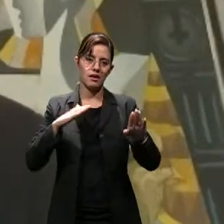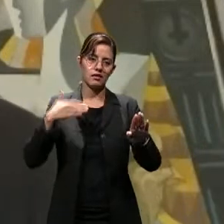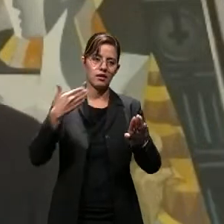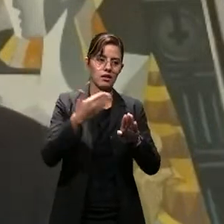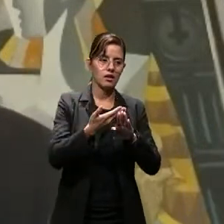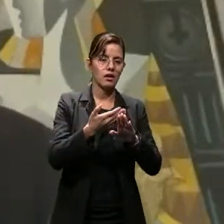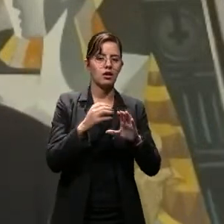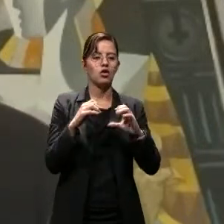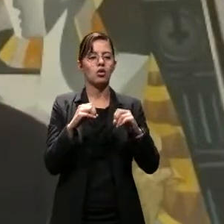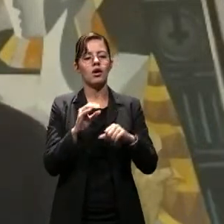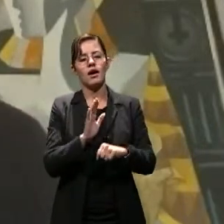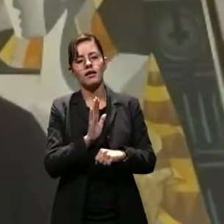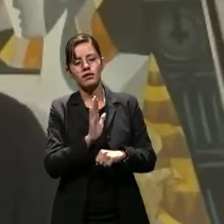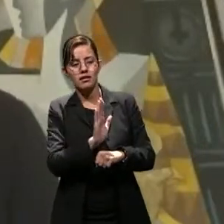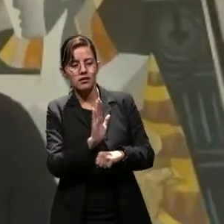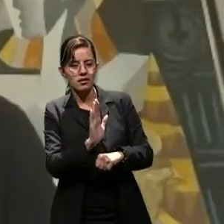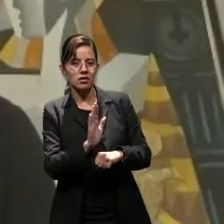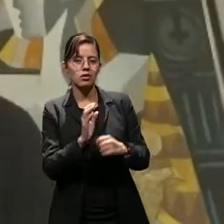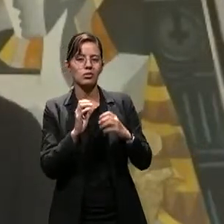intimidation, threats,